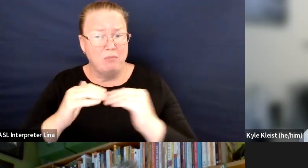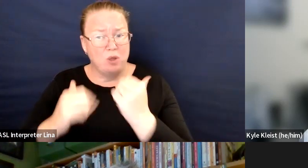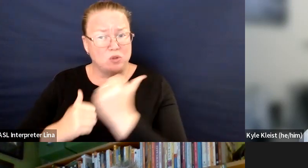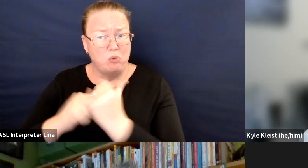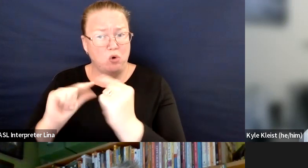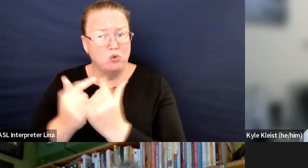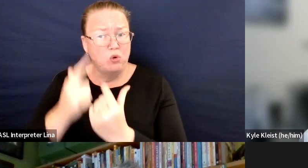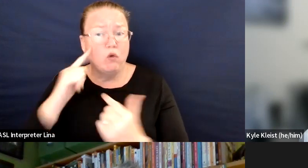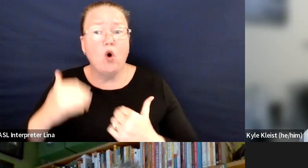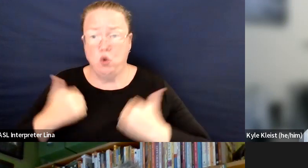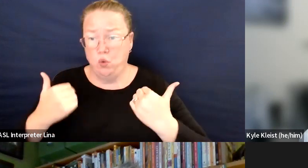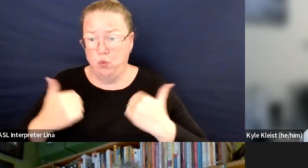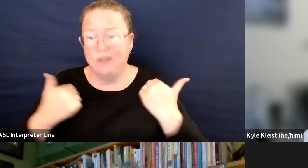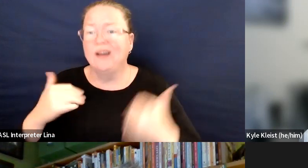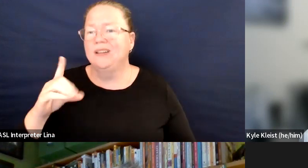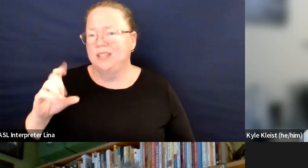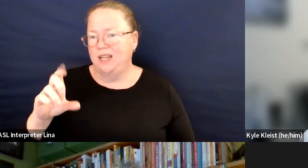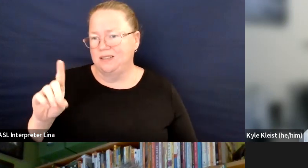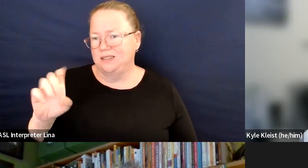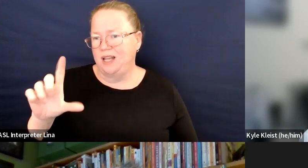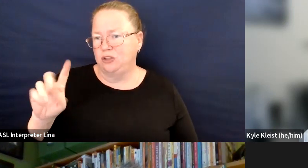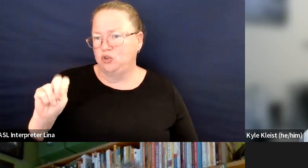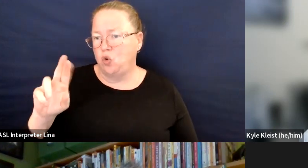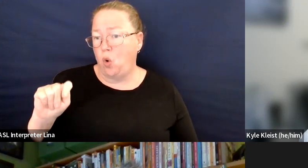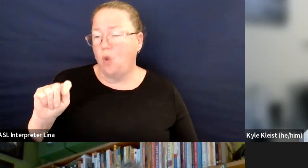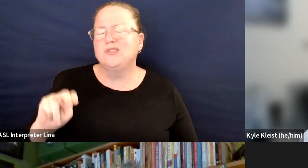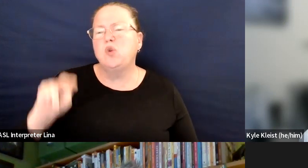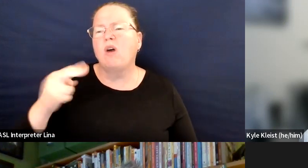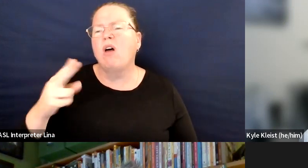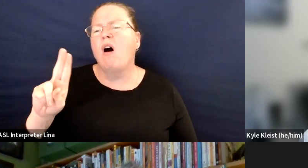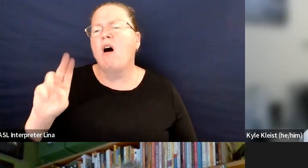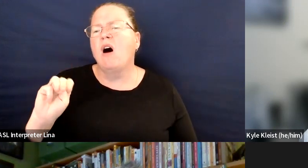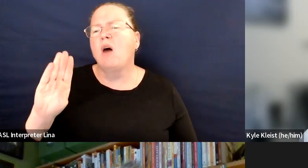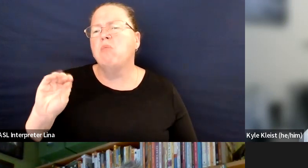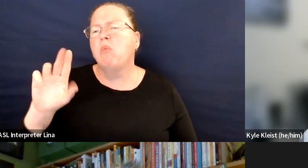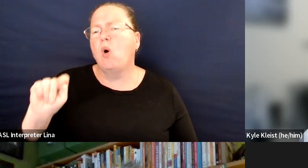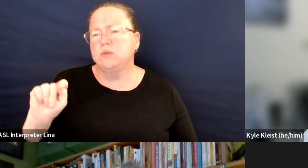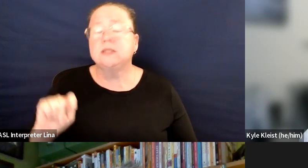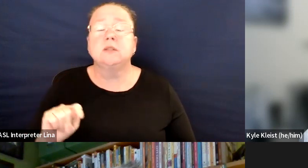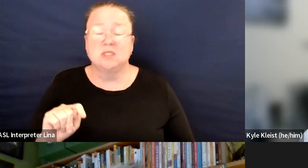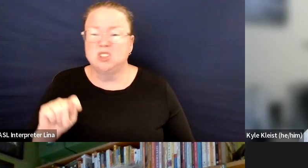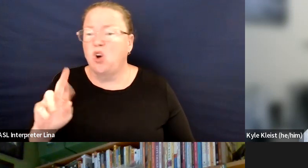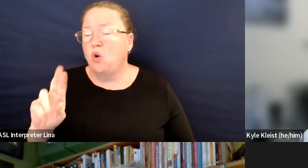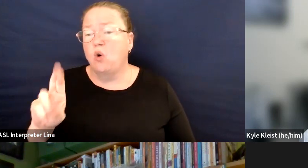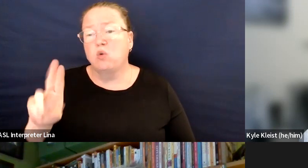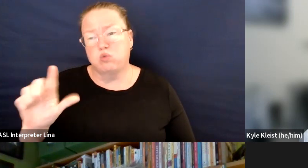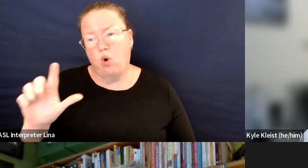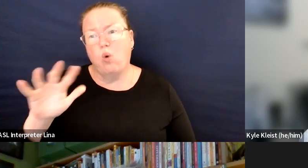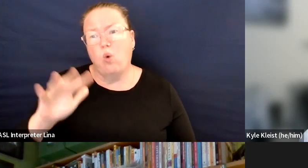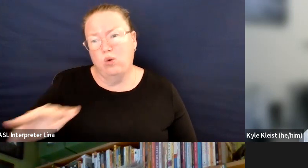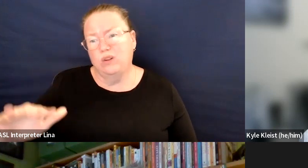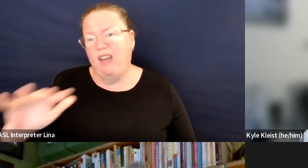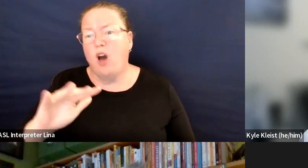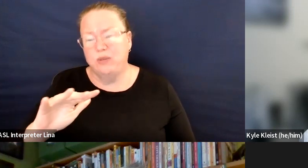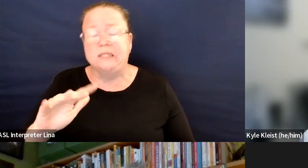youth in Del Norte County, which is the county north of Humboldt. And it's very rural. So